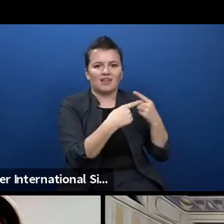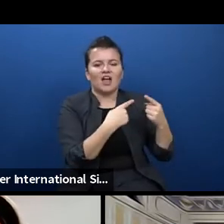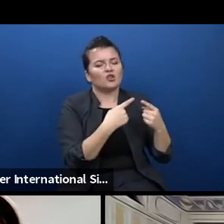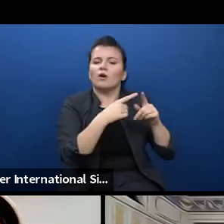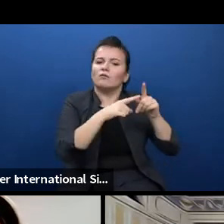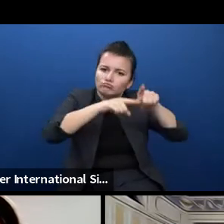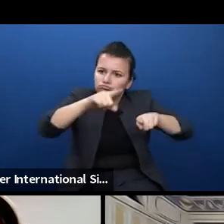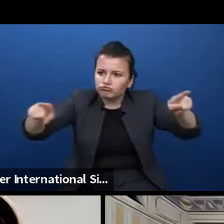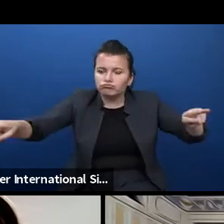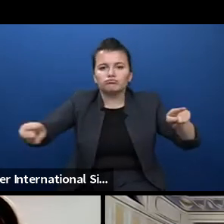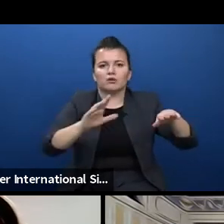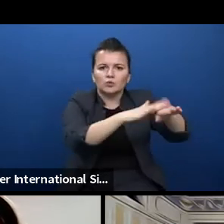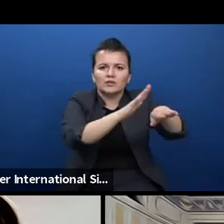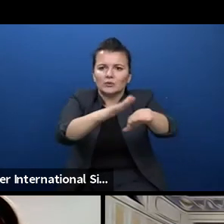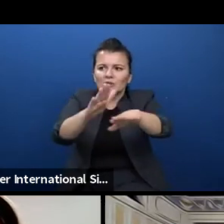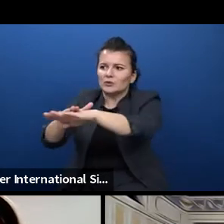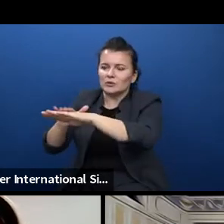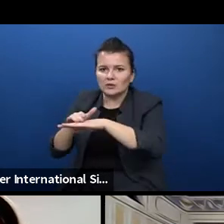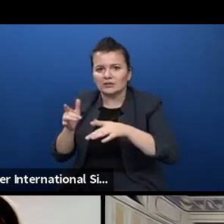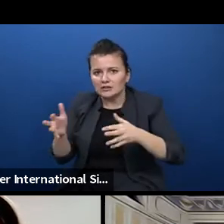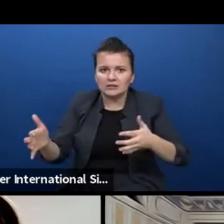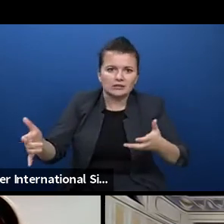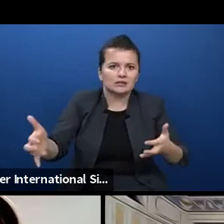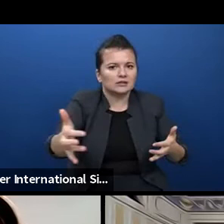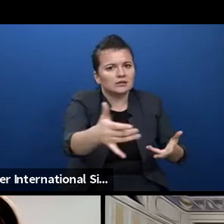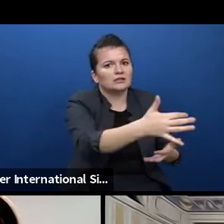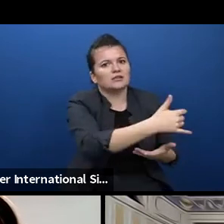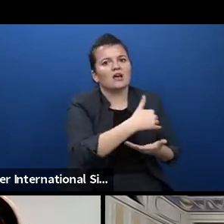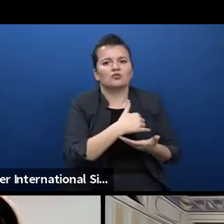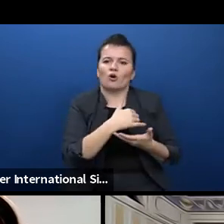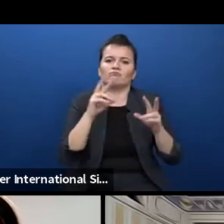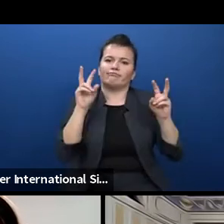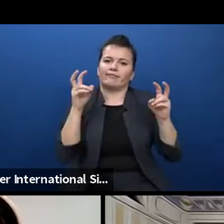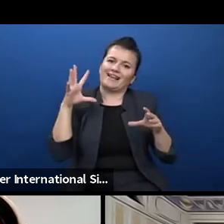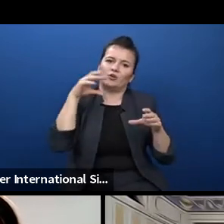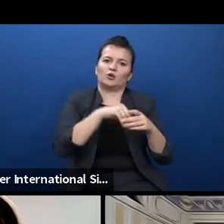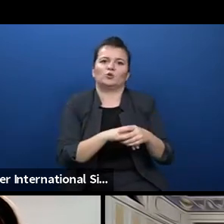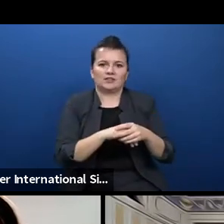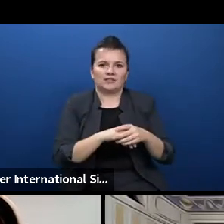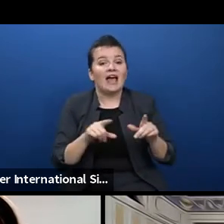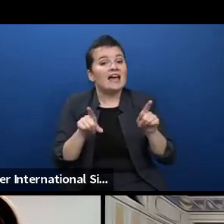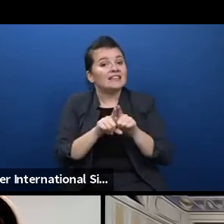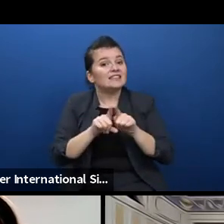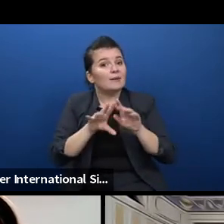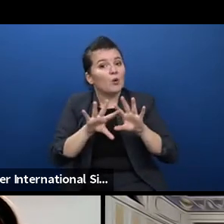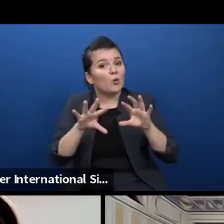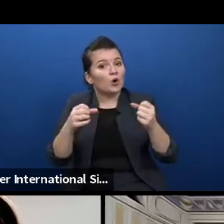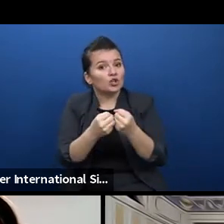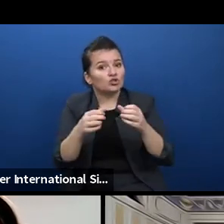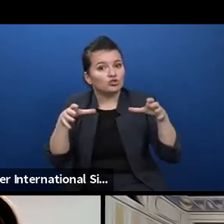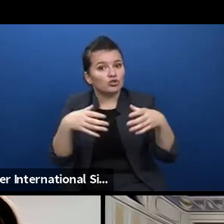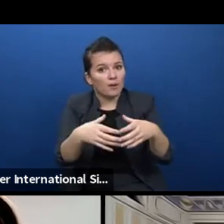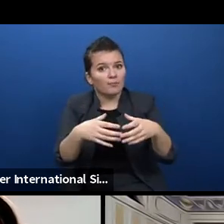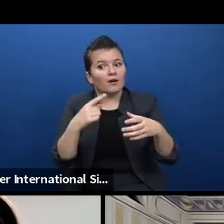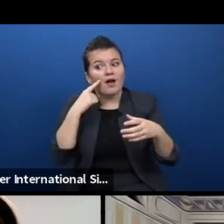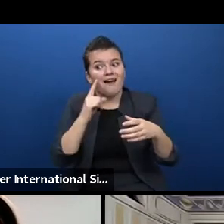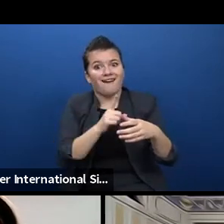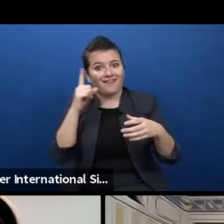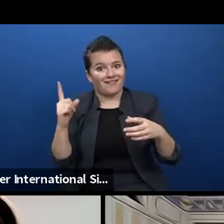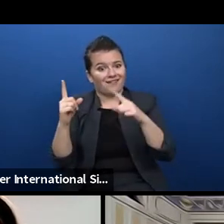be as inclusive as possible. And these workshops and validation steps are very important for